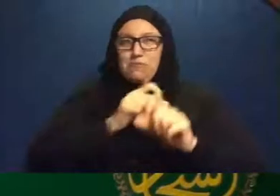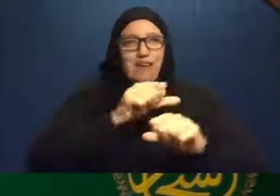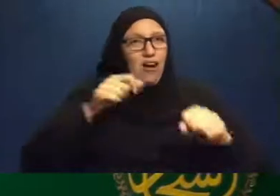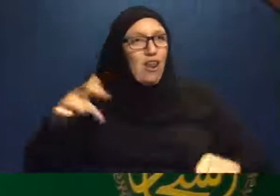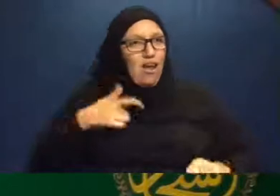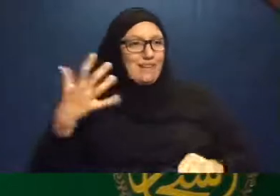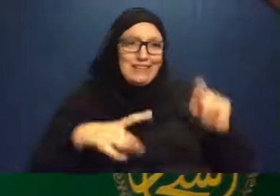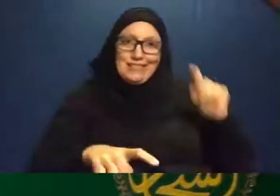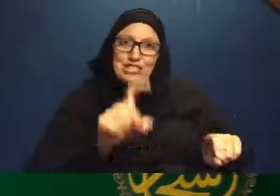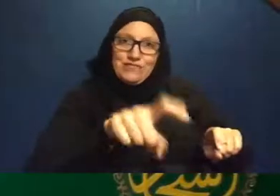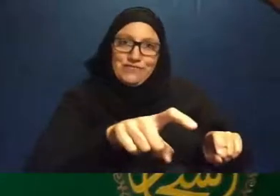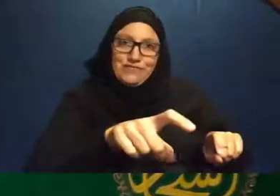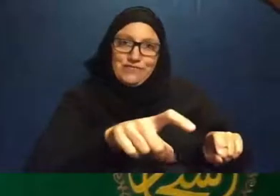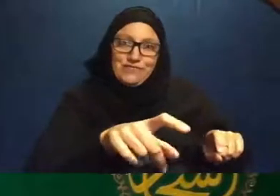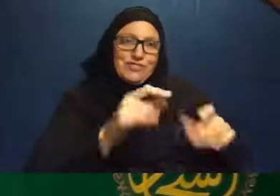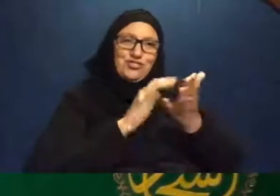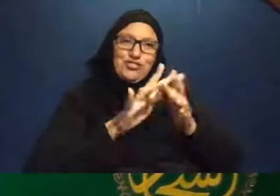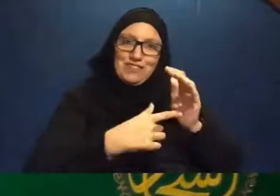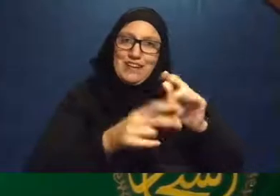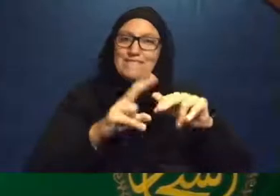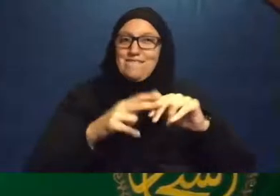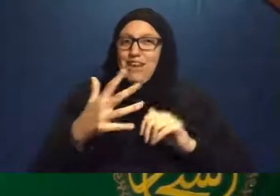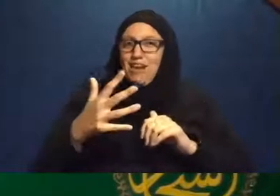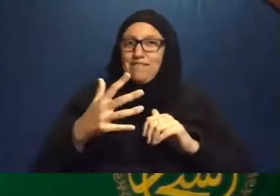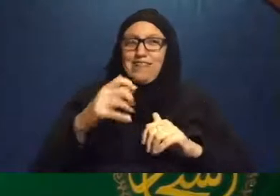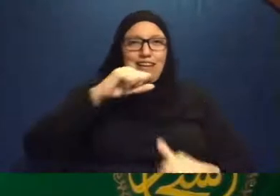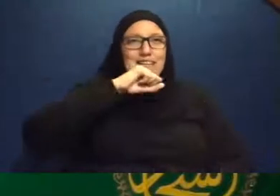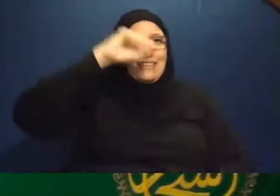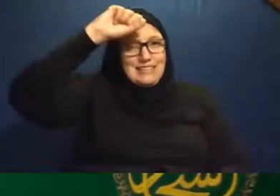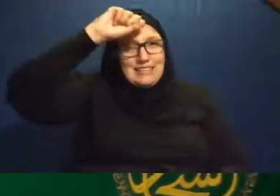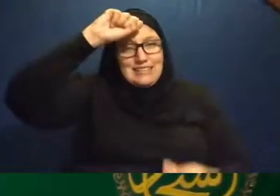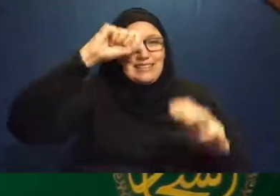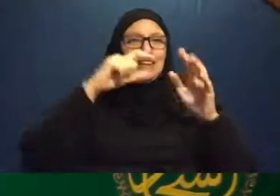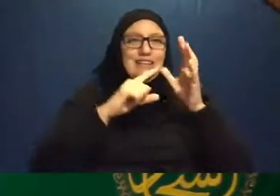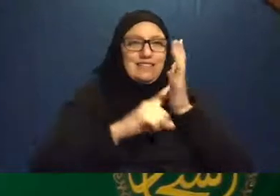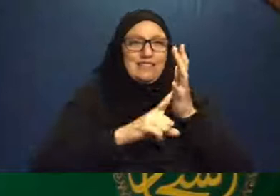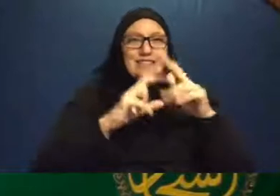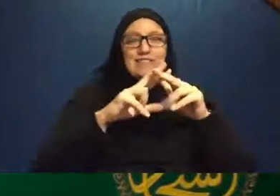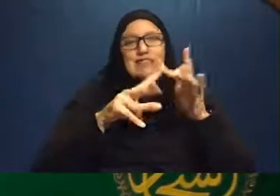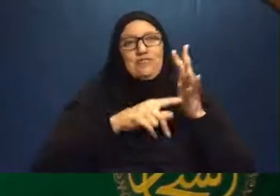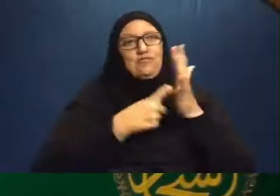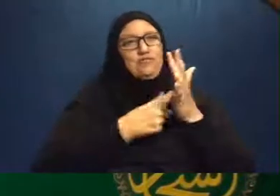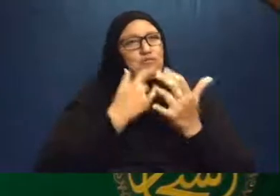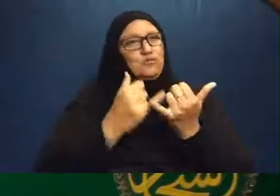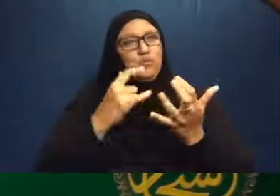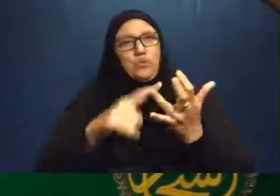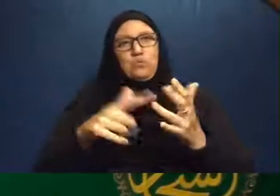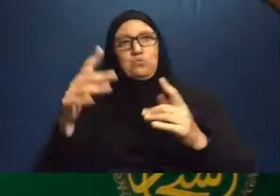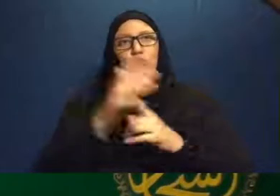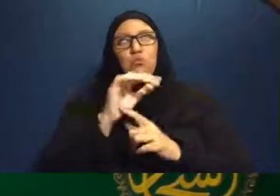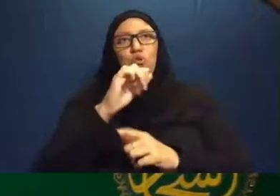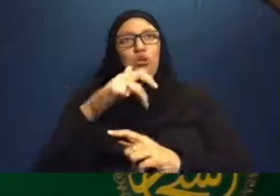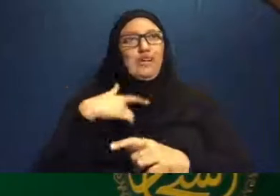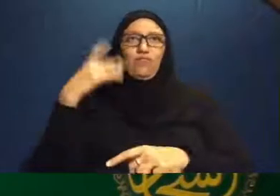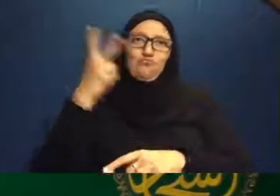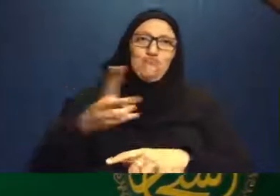refresh. Okay? Eid al-Fitr is a good opportunity to hold shift and press F5 in my